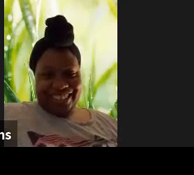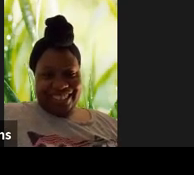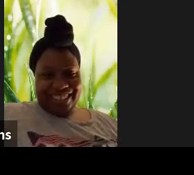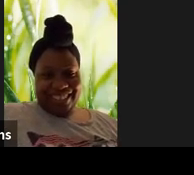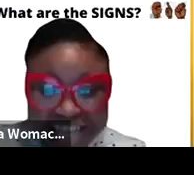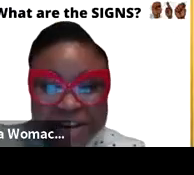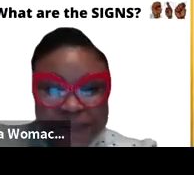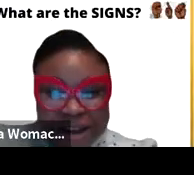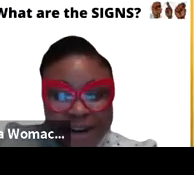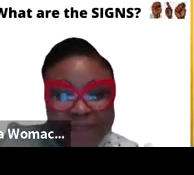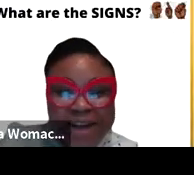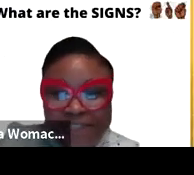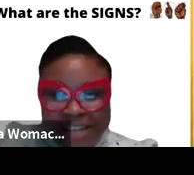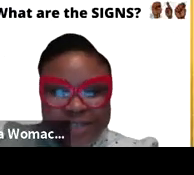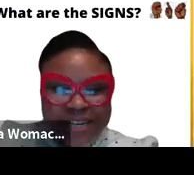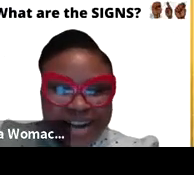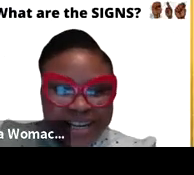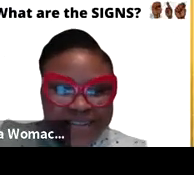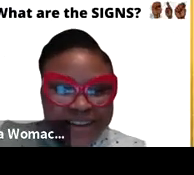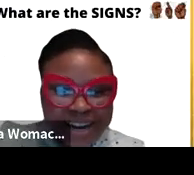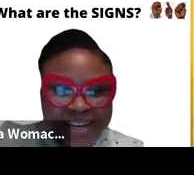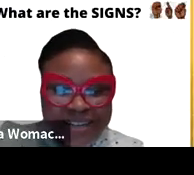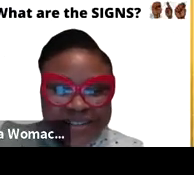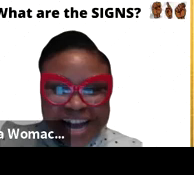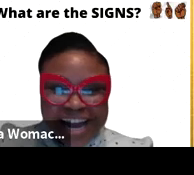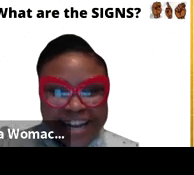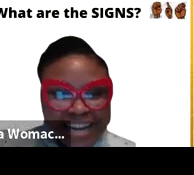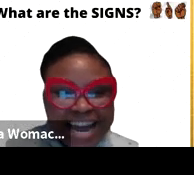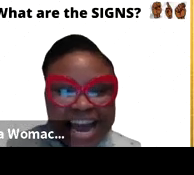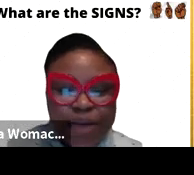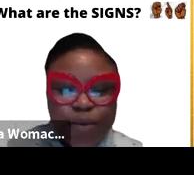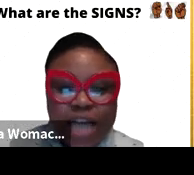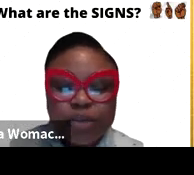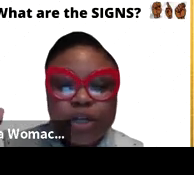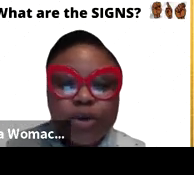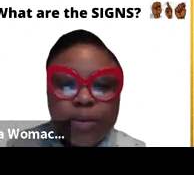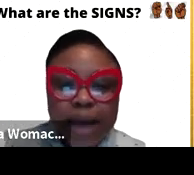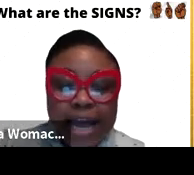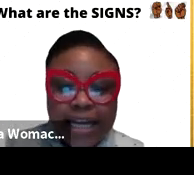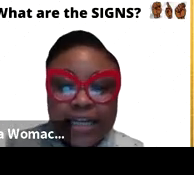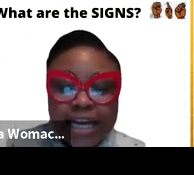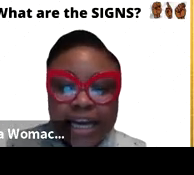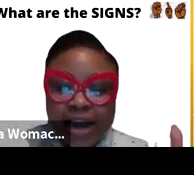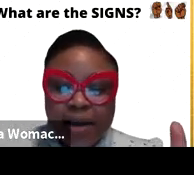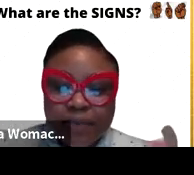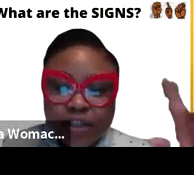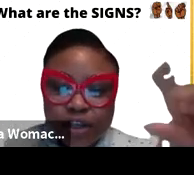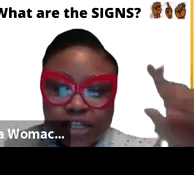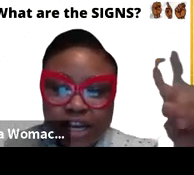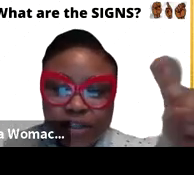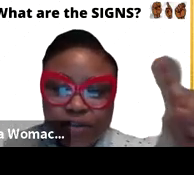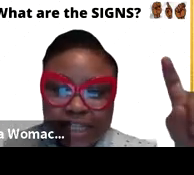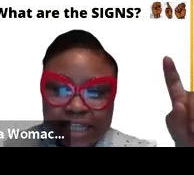Well, thank you, Jackie. You are the winner of our first $20 gift card. Okay. And we'll do it by, again,